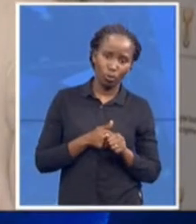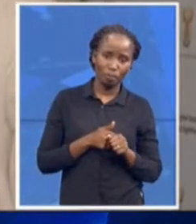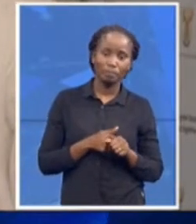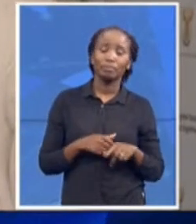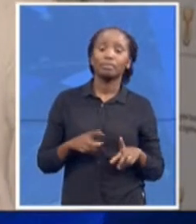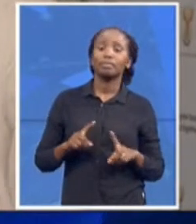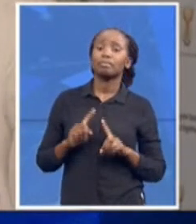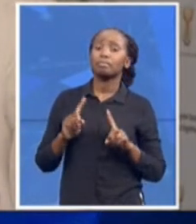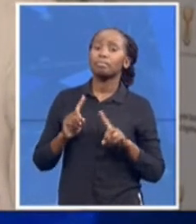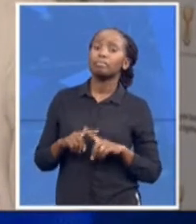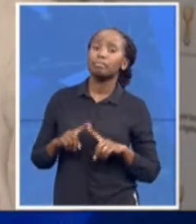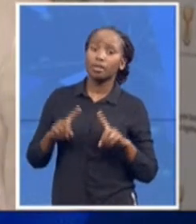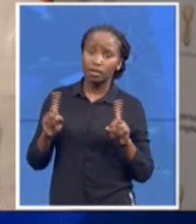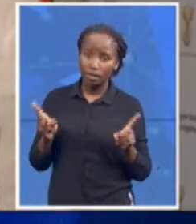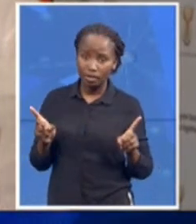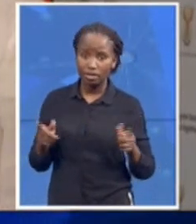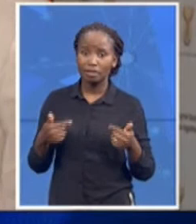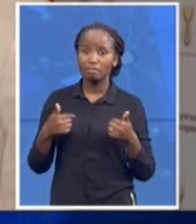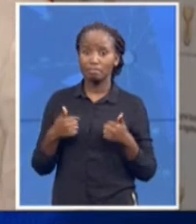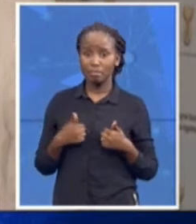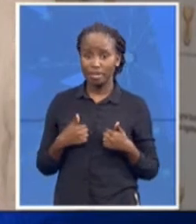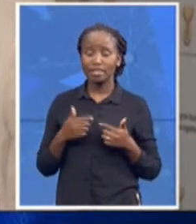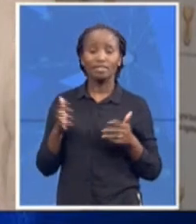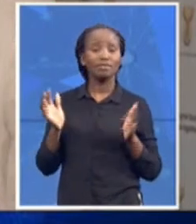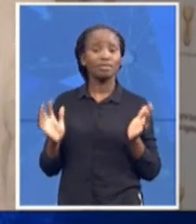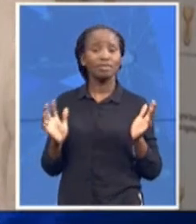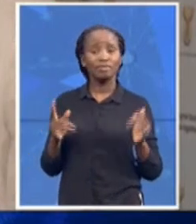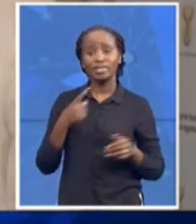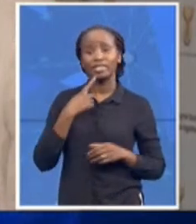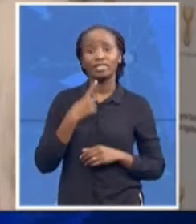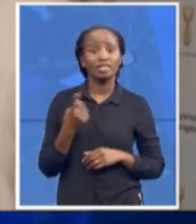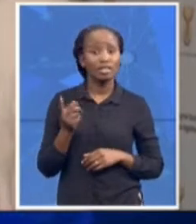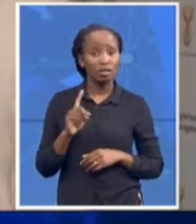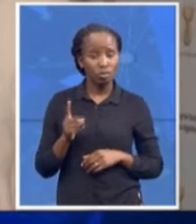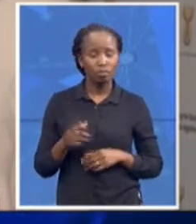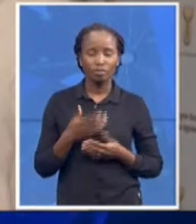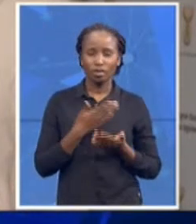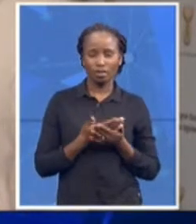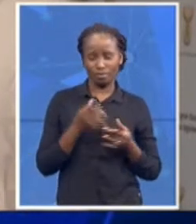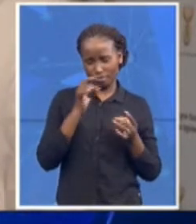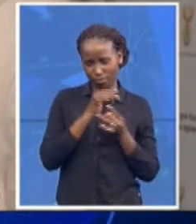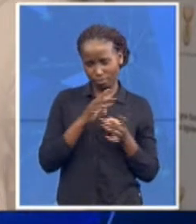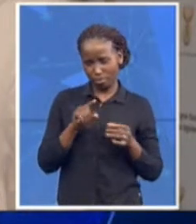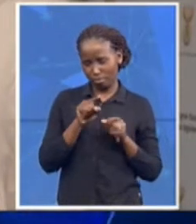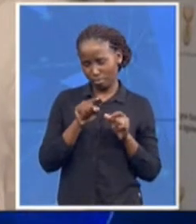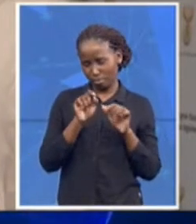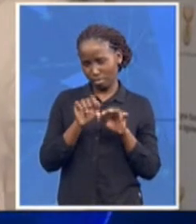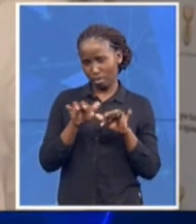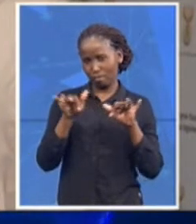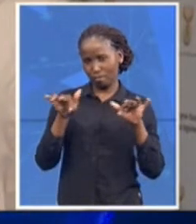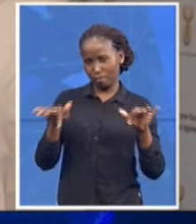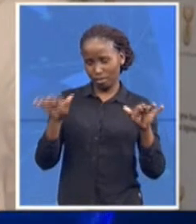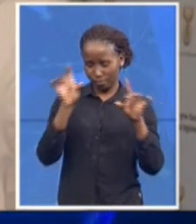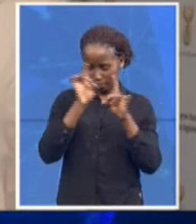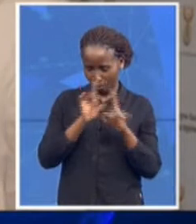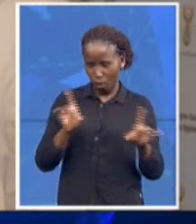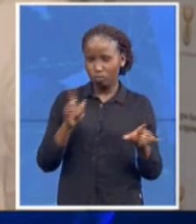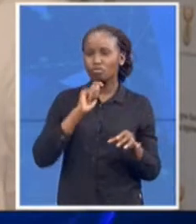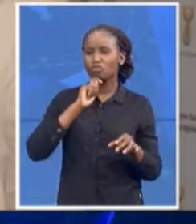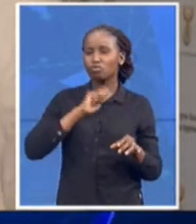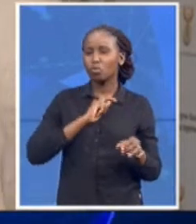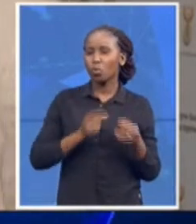to keep the public abreast of what is happening, every 2 weeks, in fact twice a